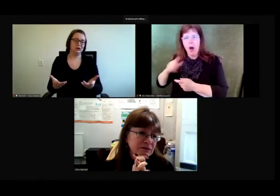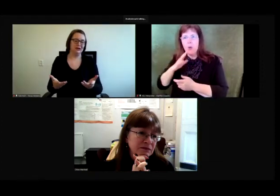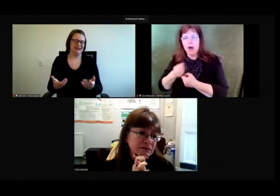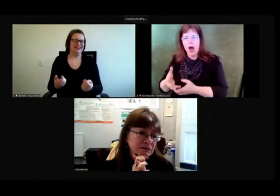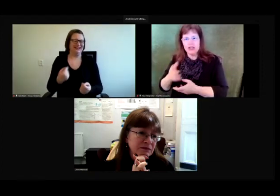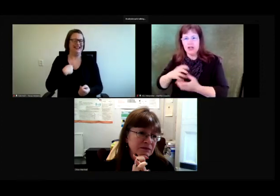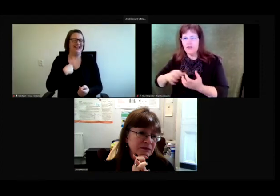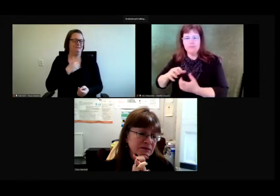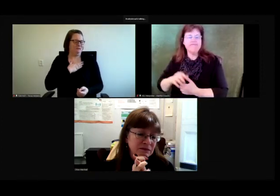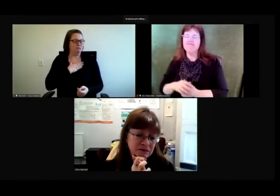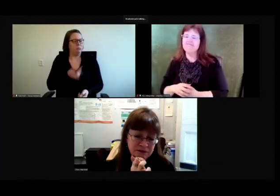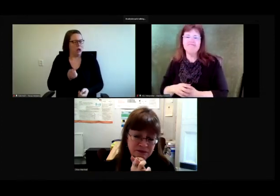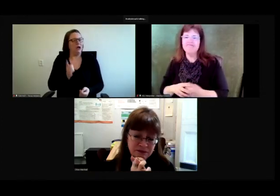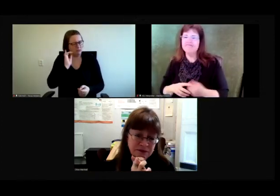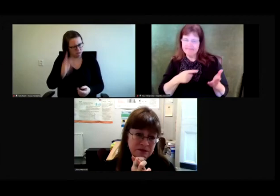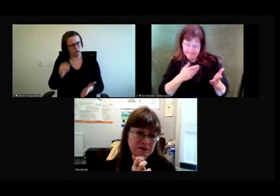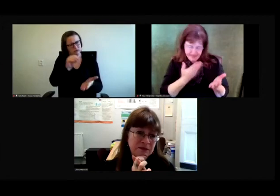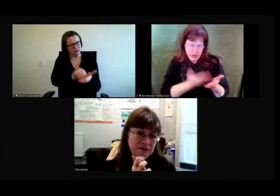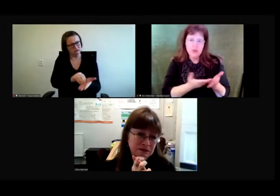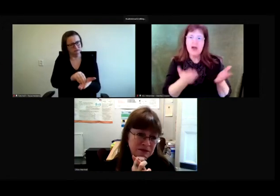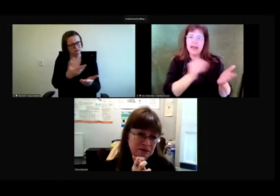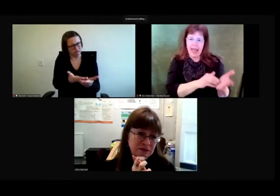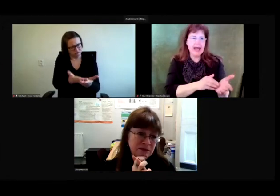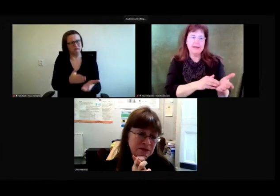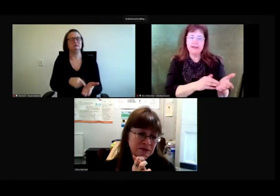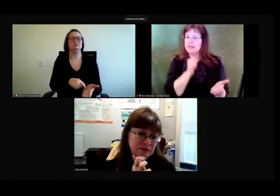me that I mentioned this in this part as well.